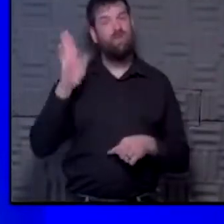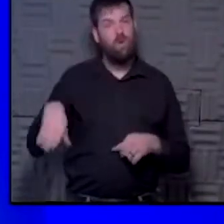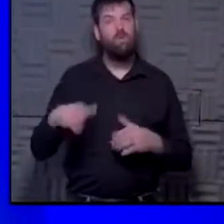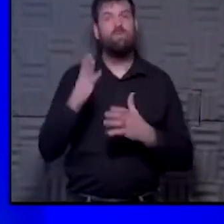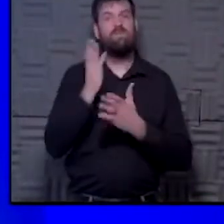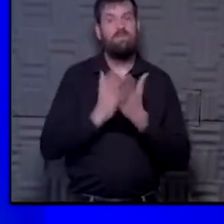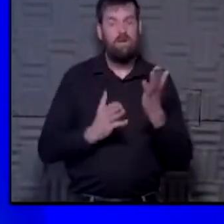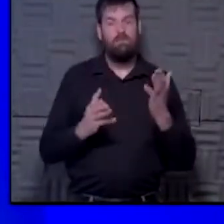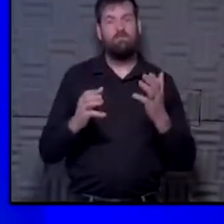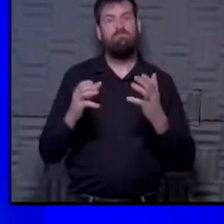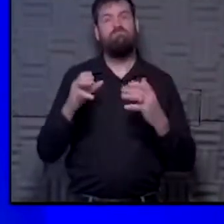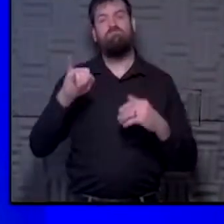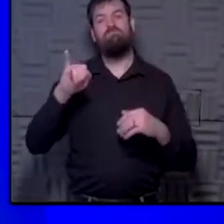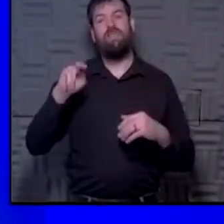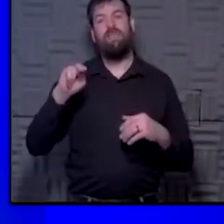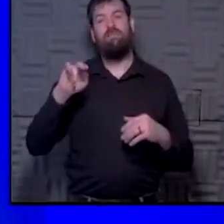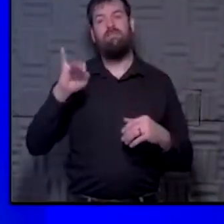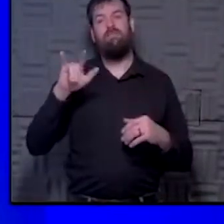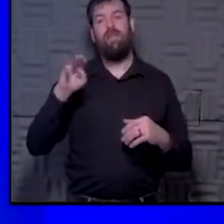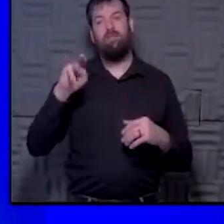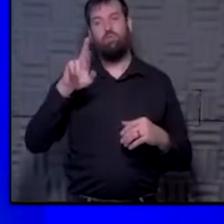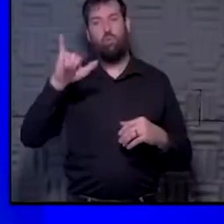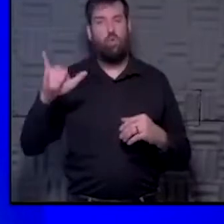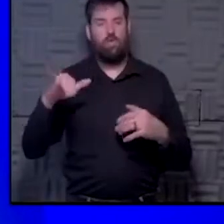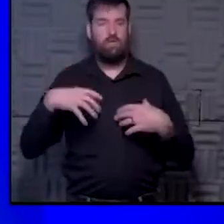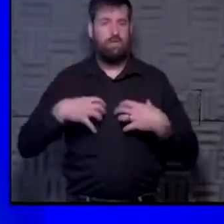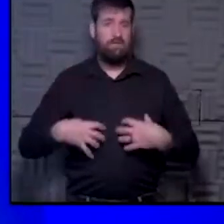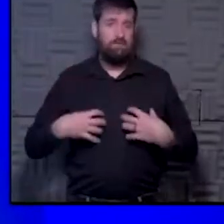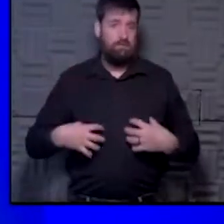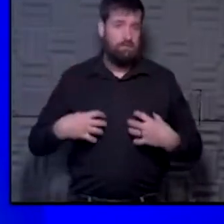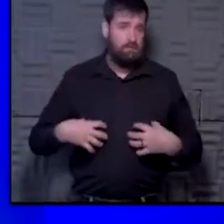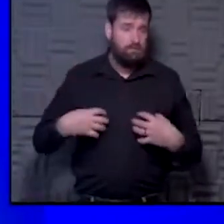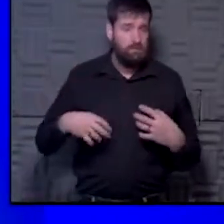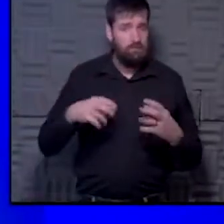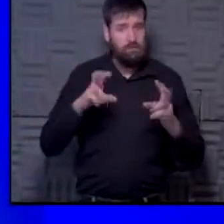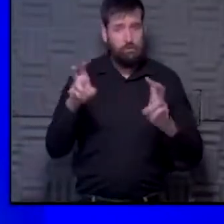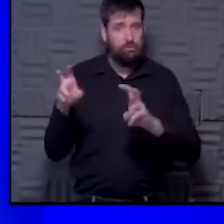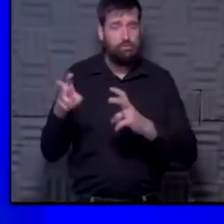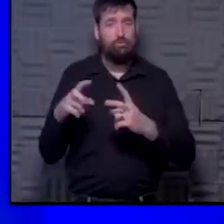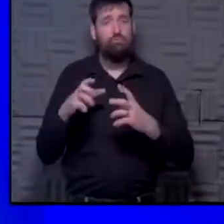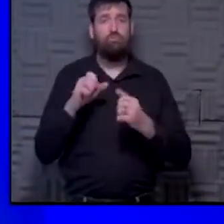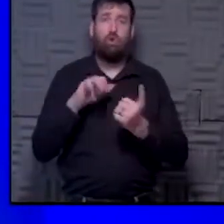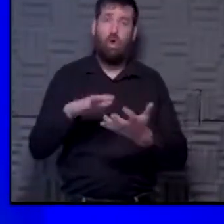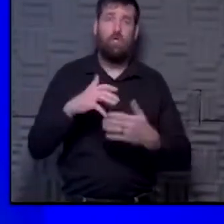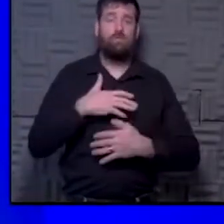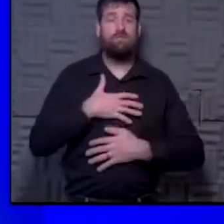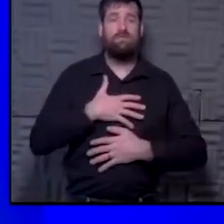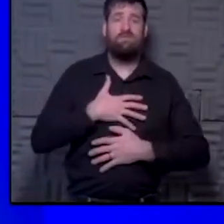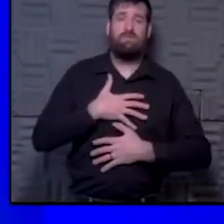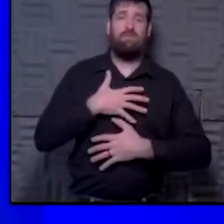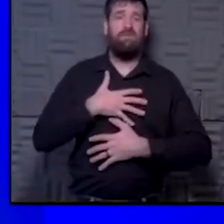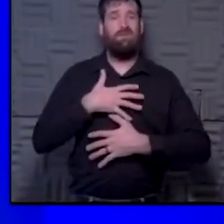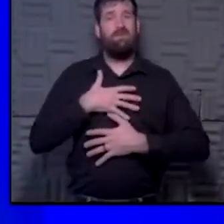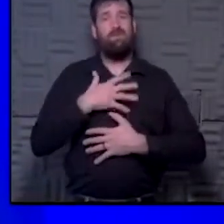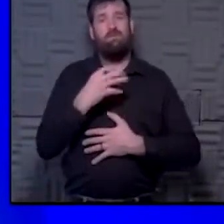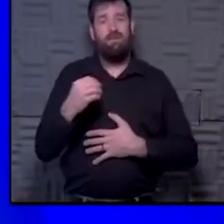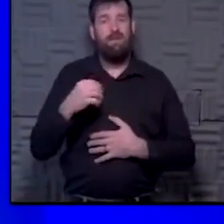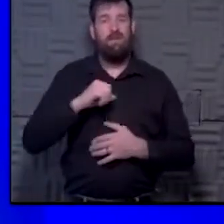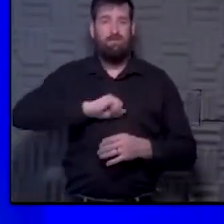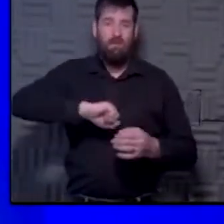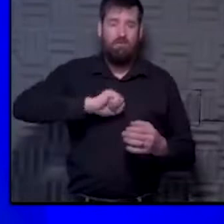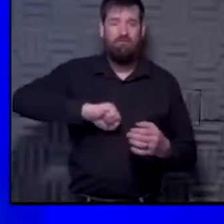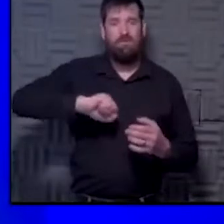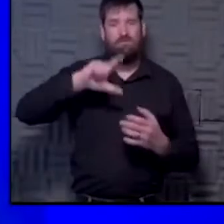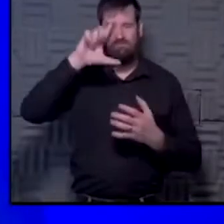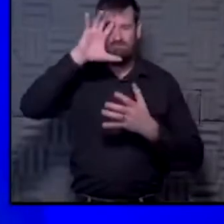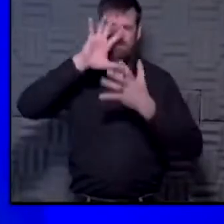that inflammatory fluid and tissue in the lung, that's having you have shortness of breath and cough, but we know that brain fog and fatigue. I don't